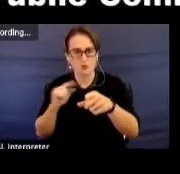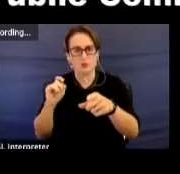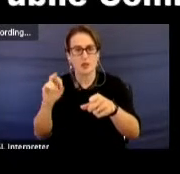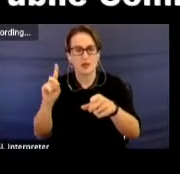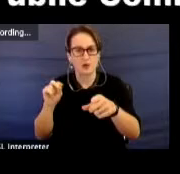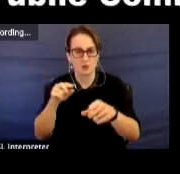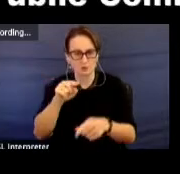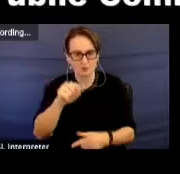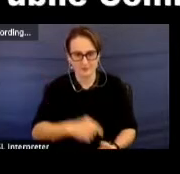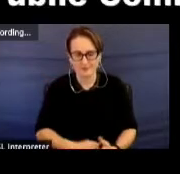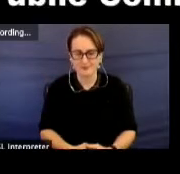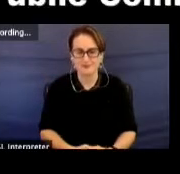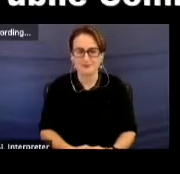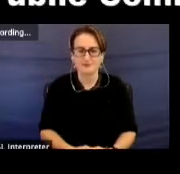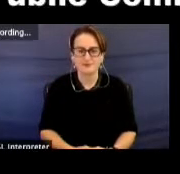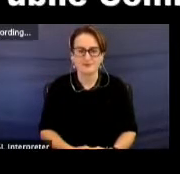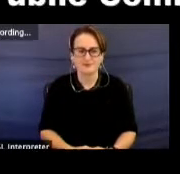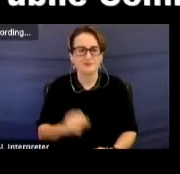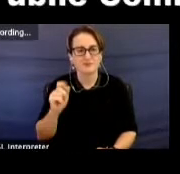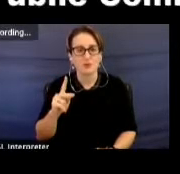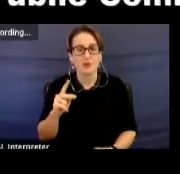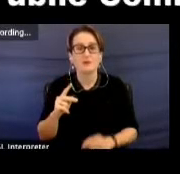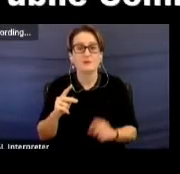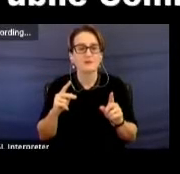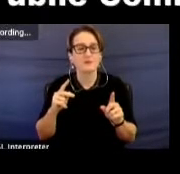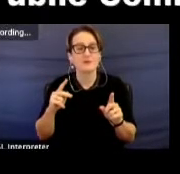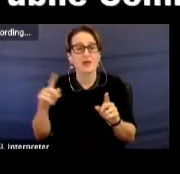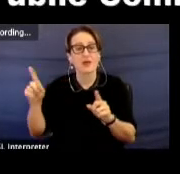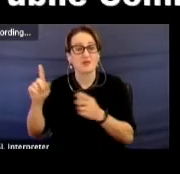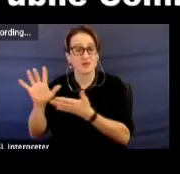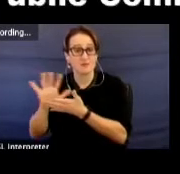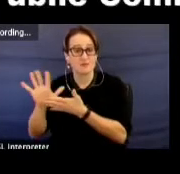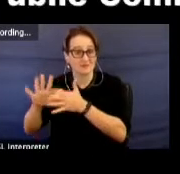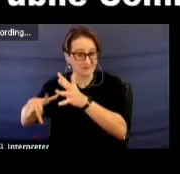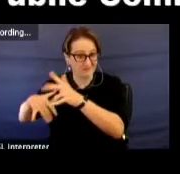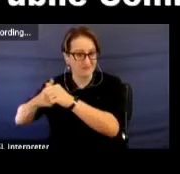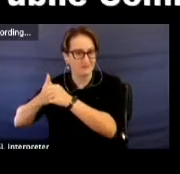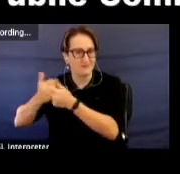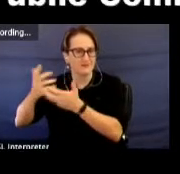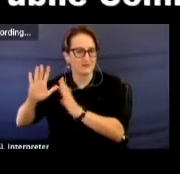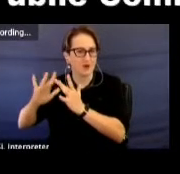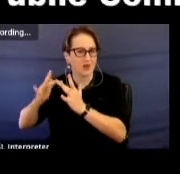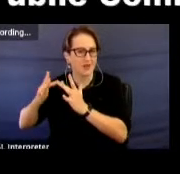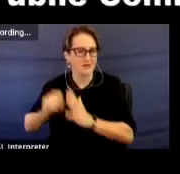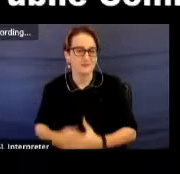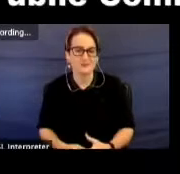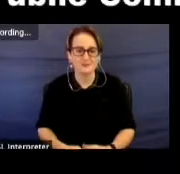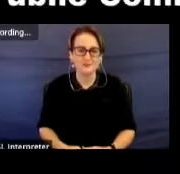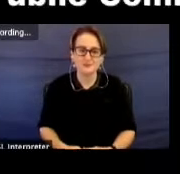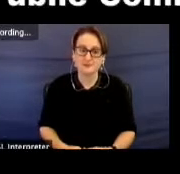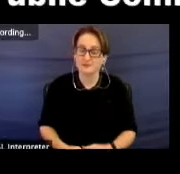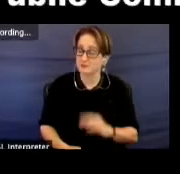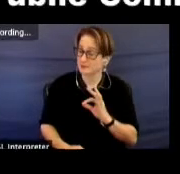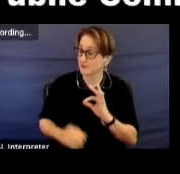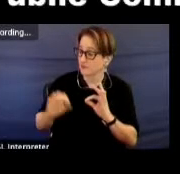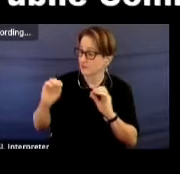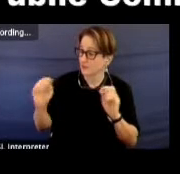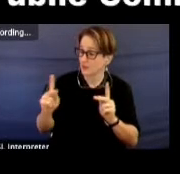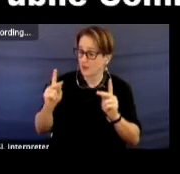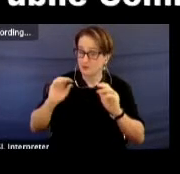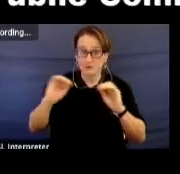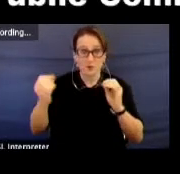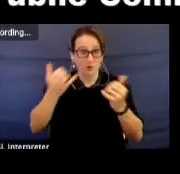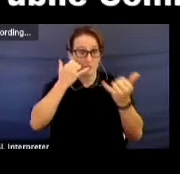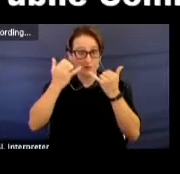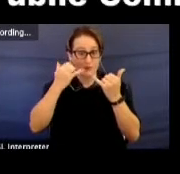Okay. And Thank you. those instructions are complete on the stream, Chair. Very good. There being no public